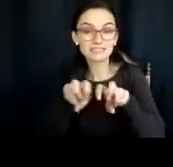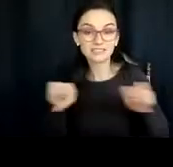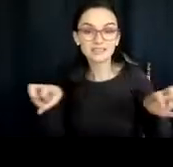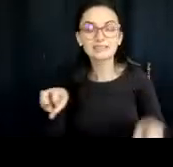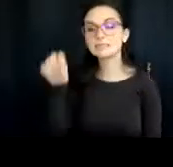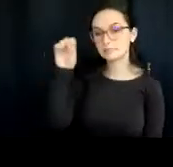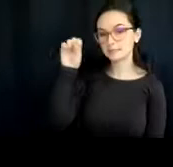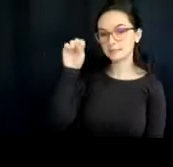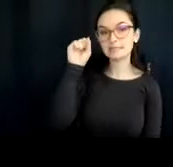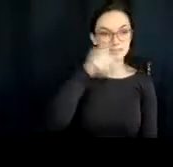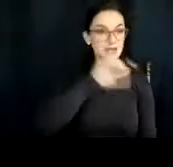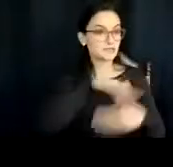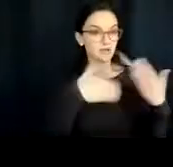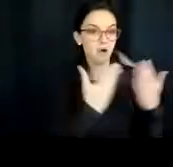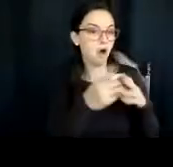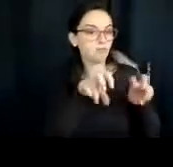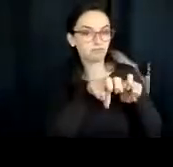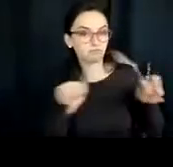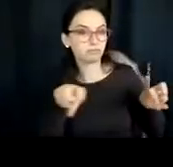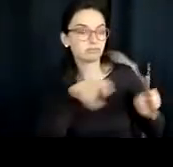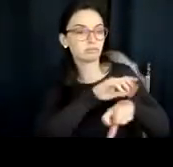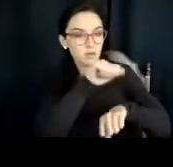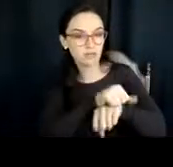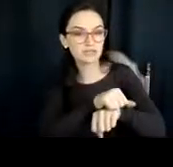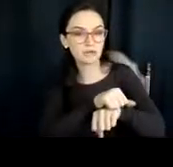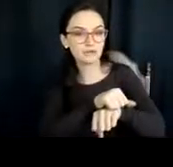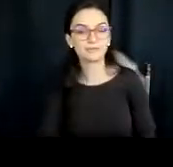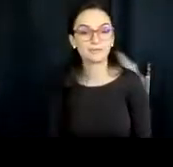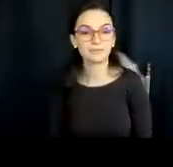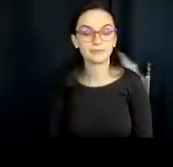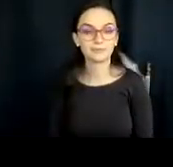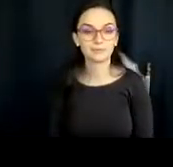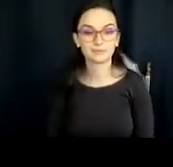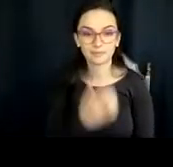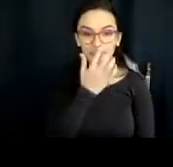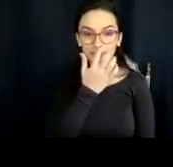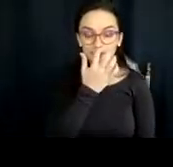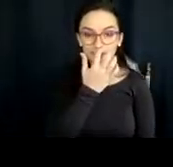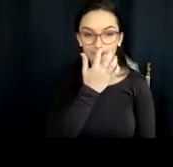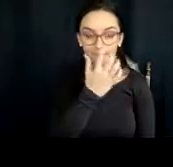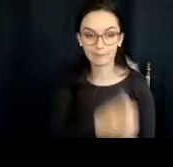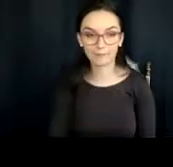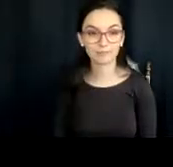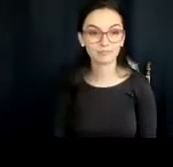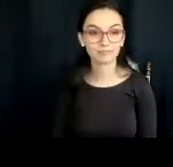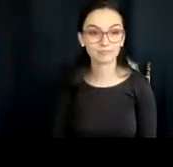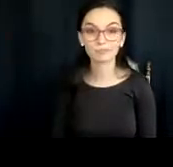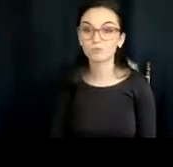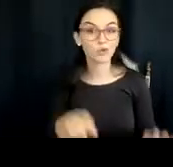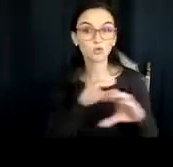seats. All of them. So there's no general admission?